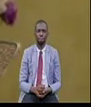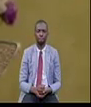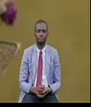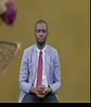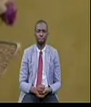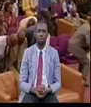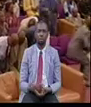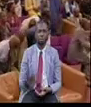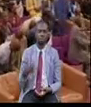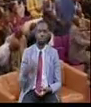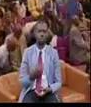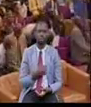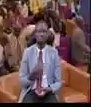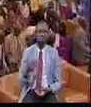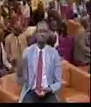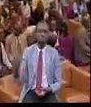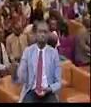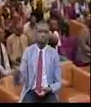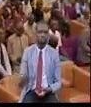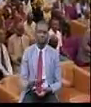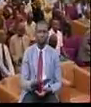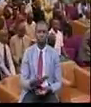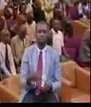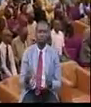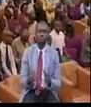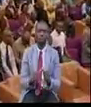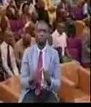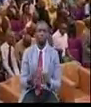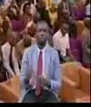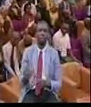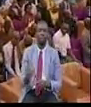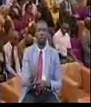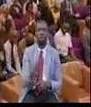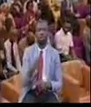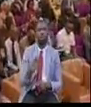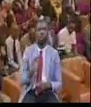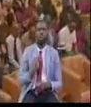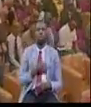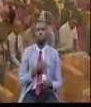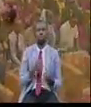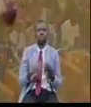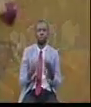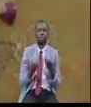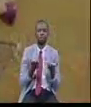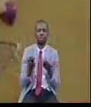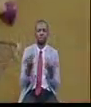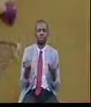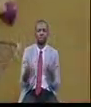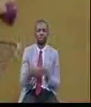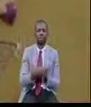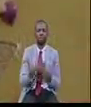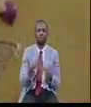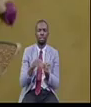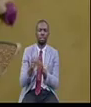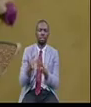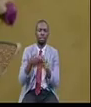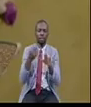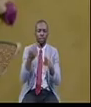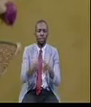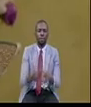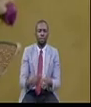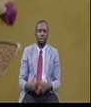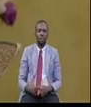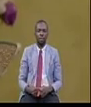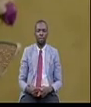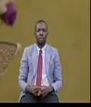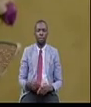We welcome every one of us to the service today in Jesus' name.